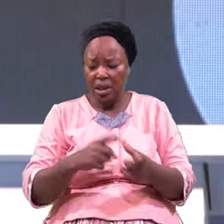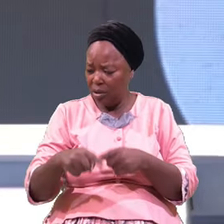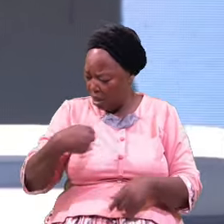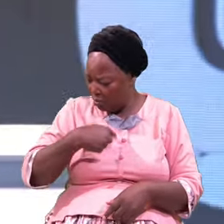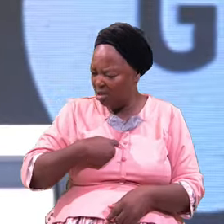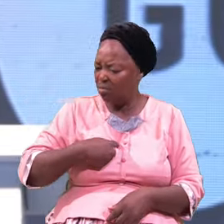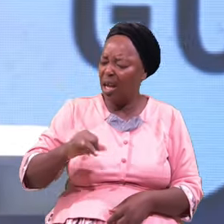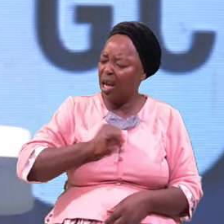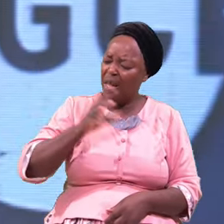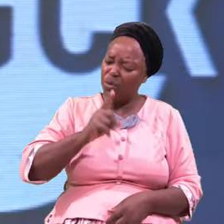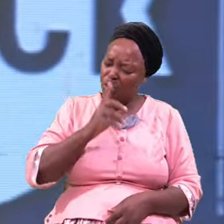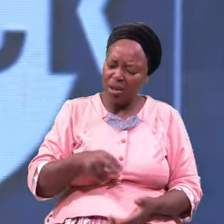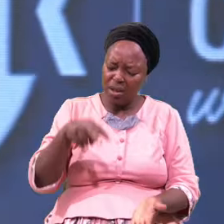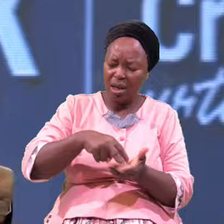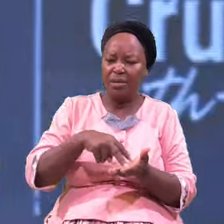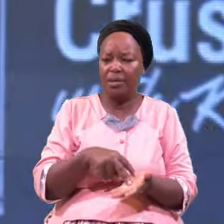Up